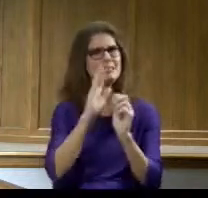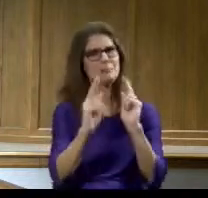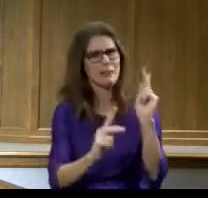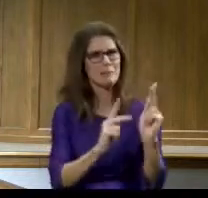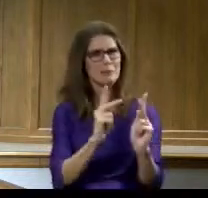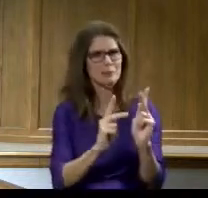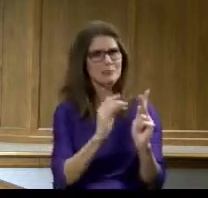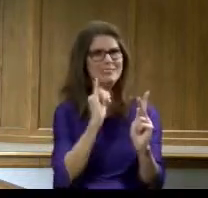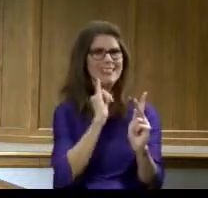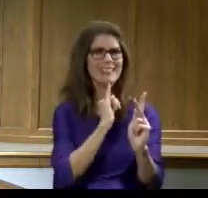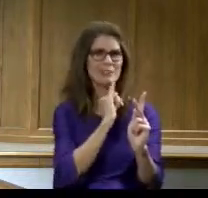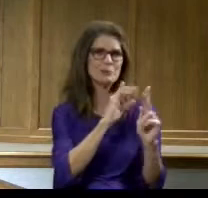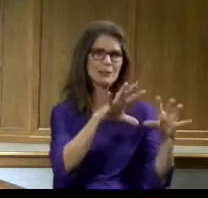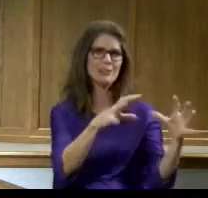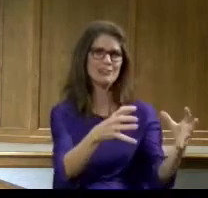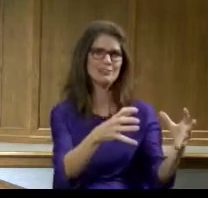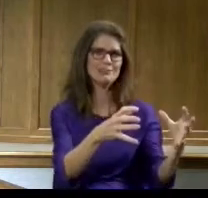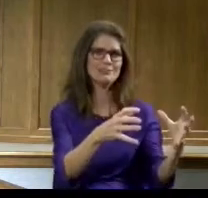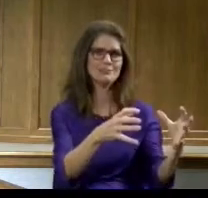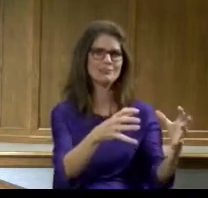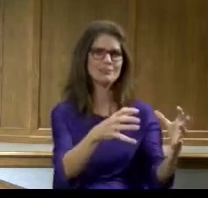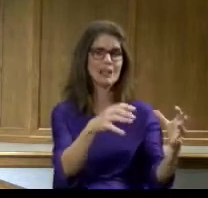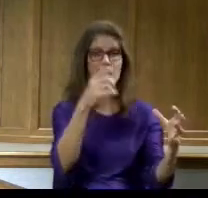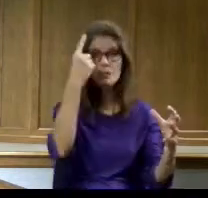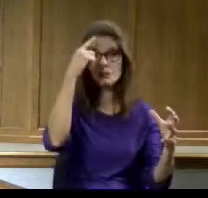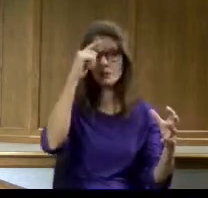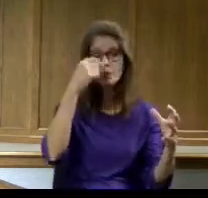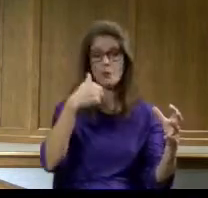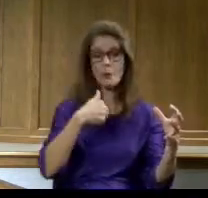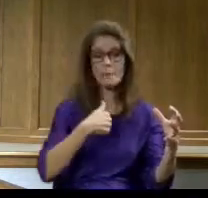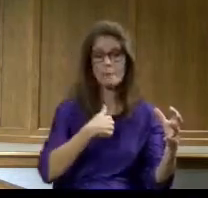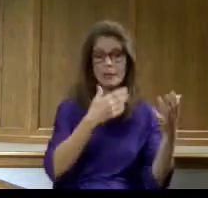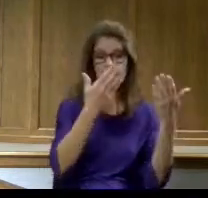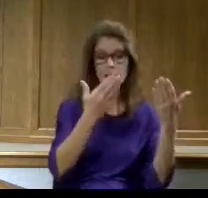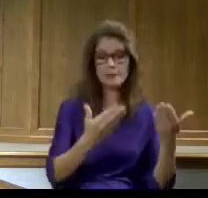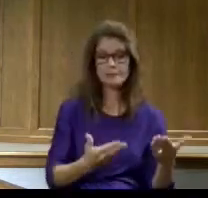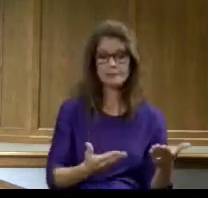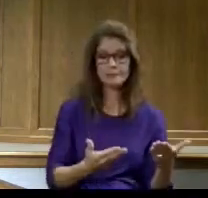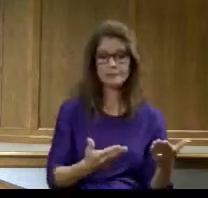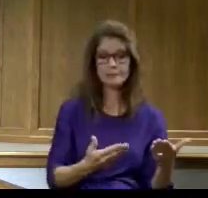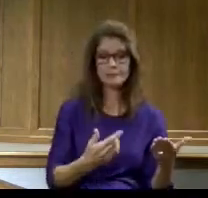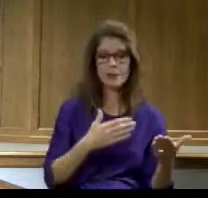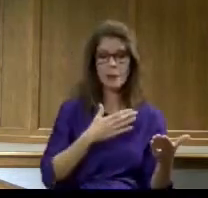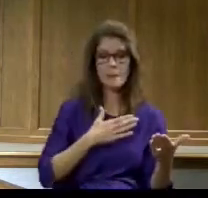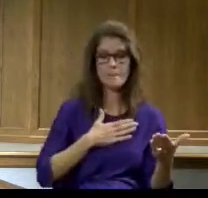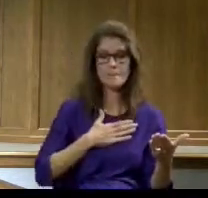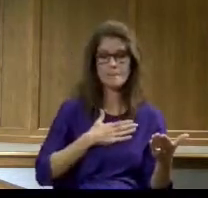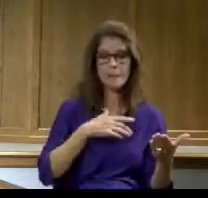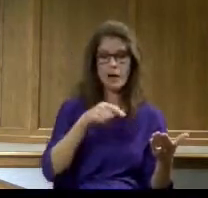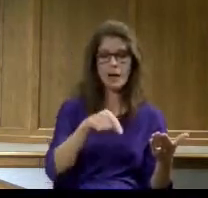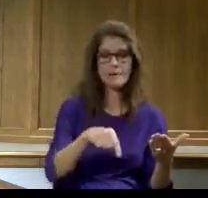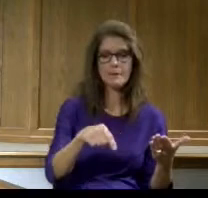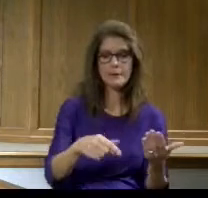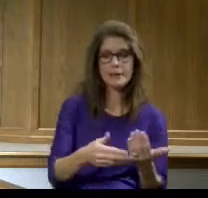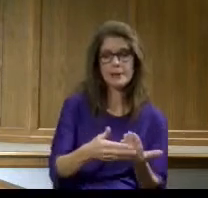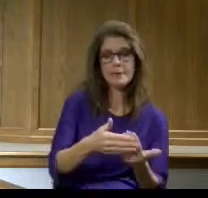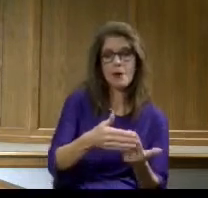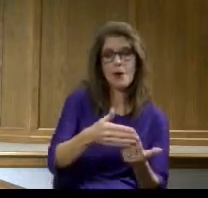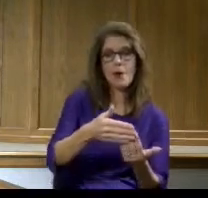But as for me, my feet had almost slipped.